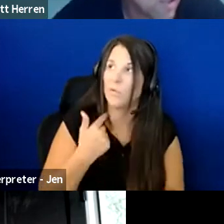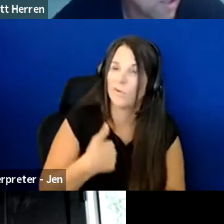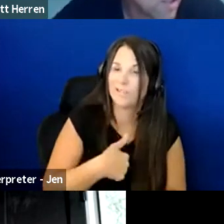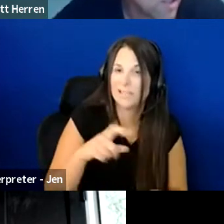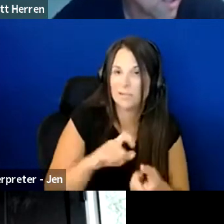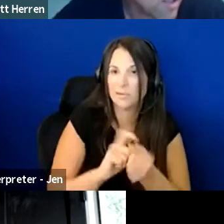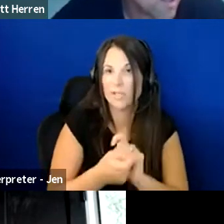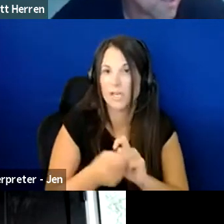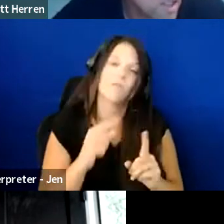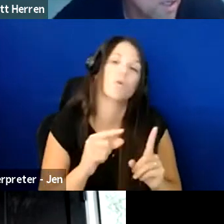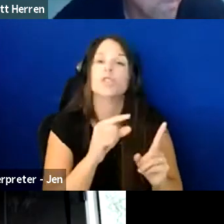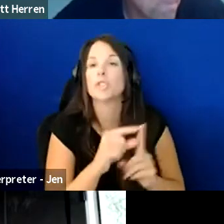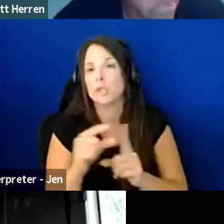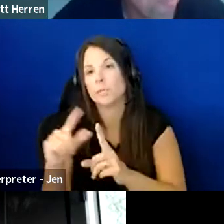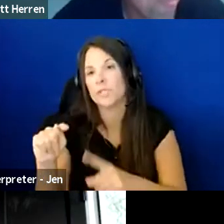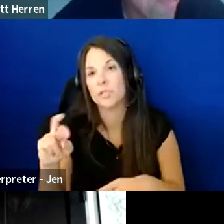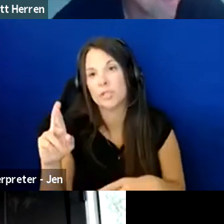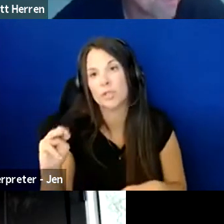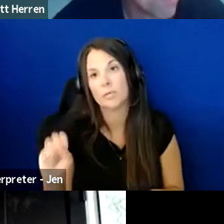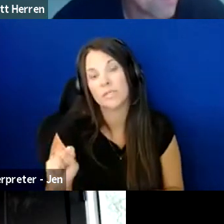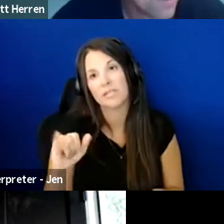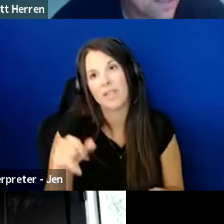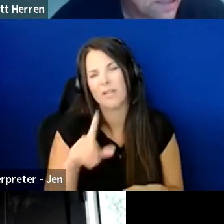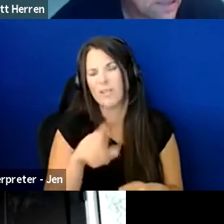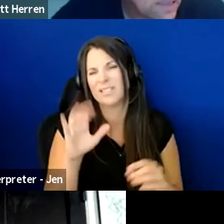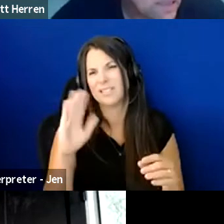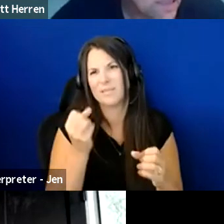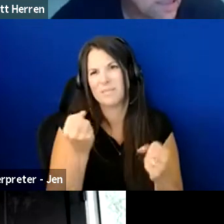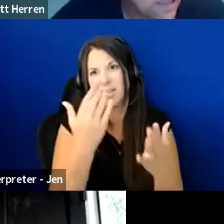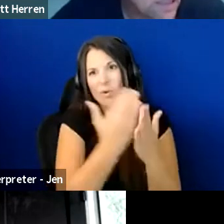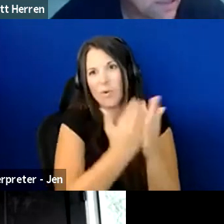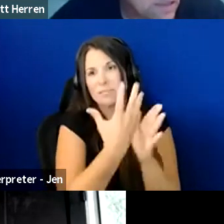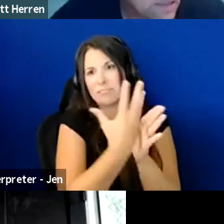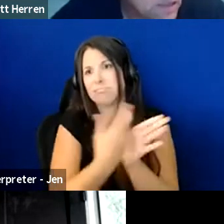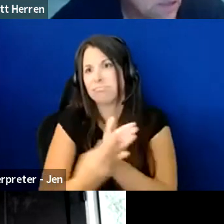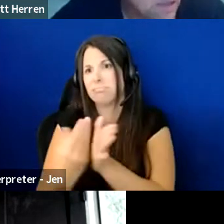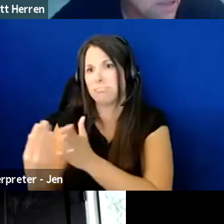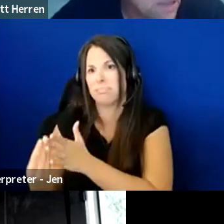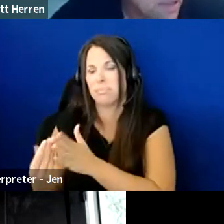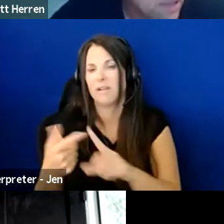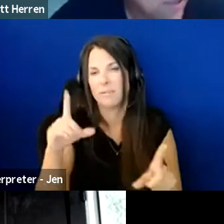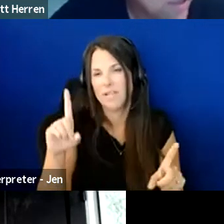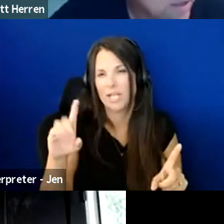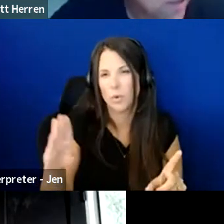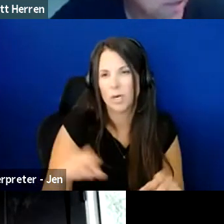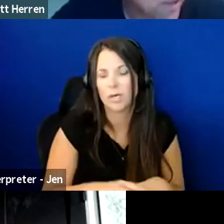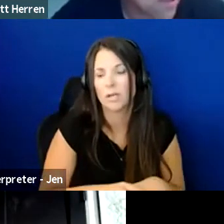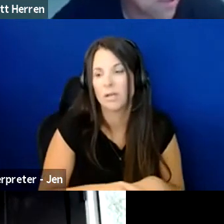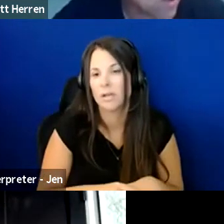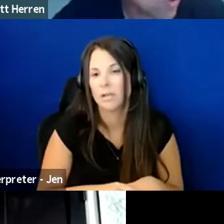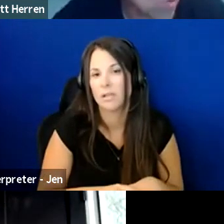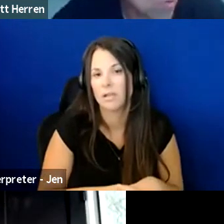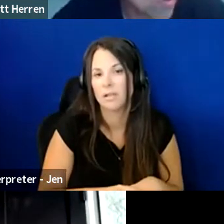terms, and a lot of courses seemingly disappeared on the homepage or on the dashboard, and actually they